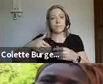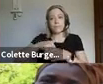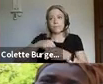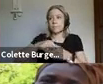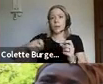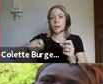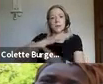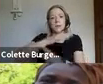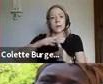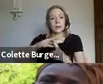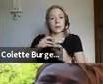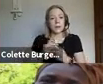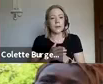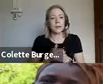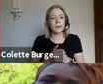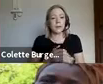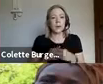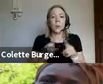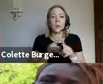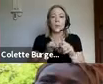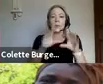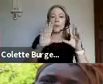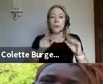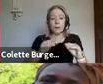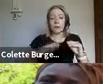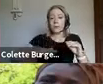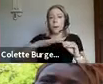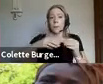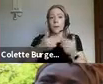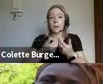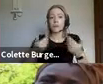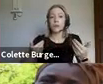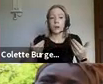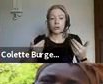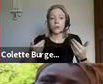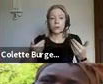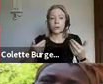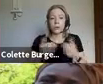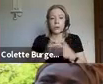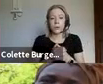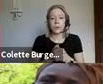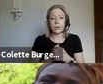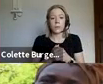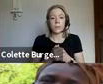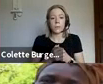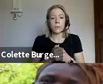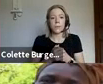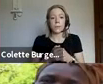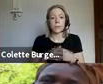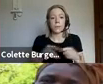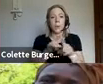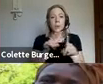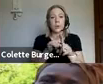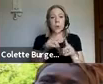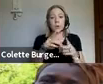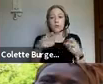timely services prevent family separation and reduce socially and financially costly and harmful practices